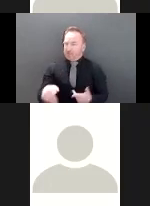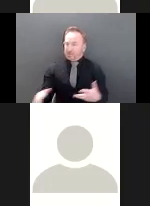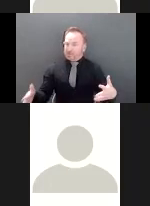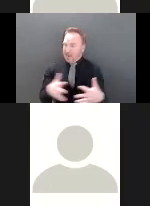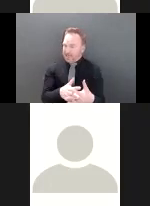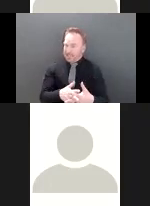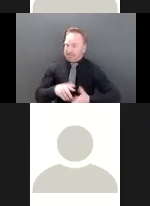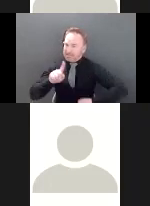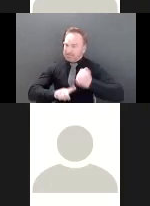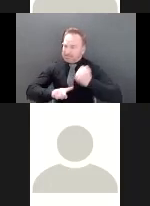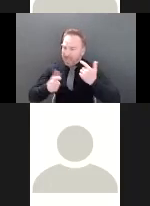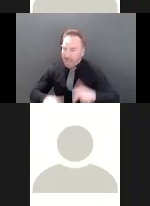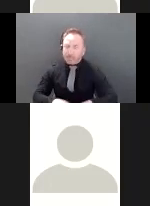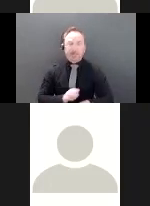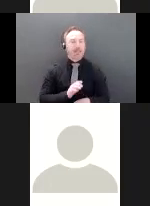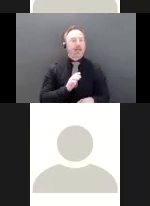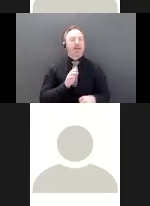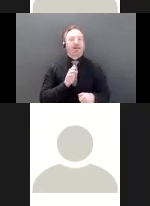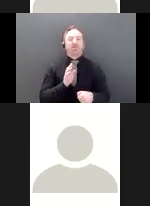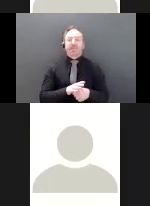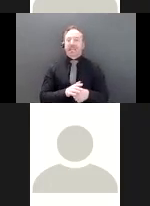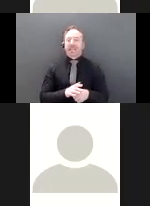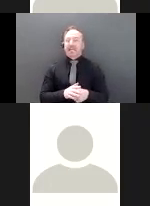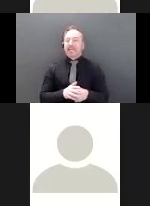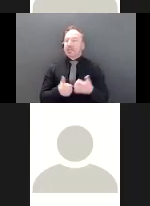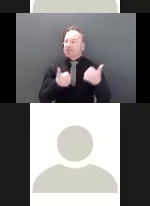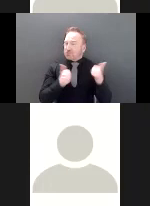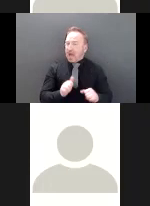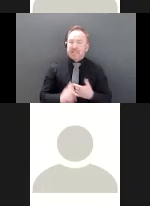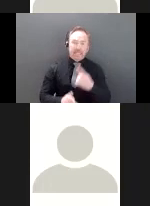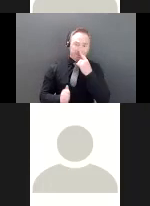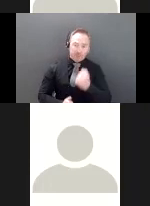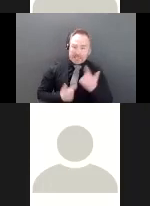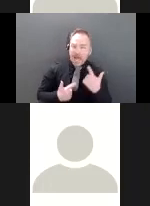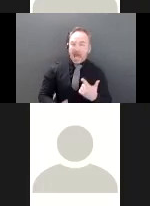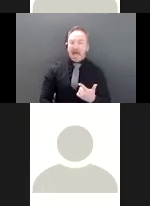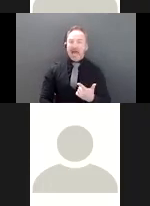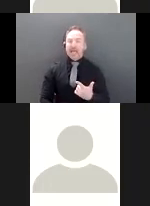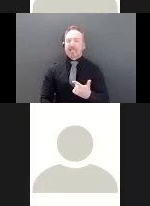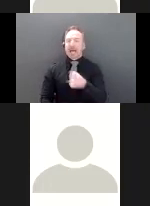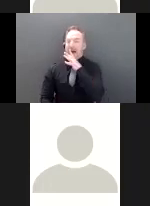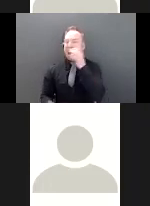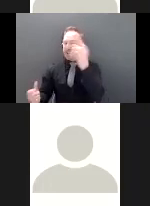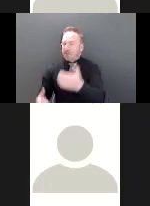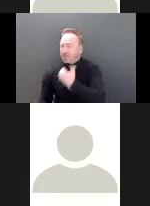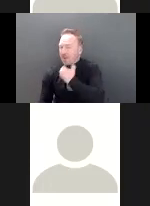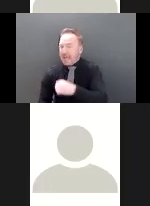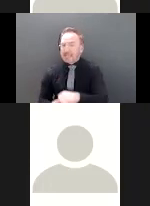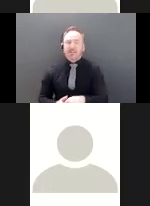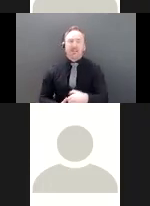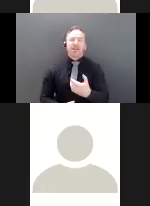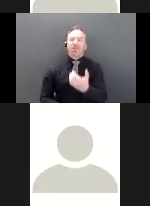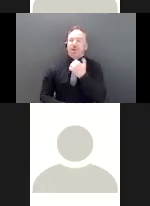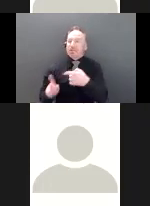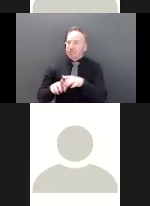and threats to harm the children, and fearful for her life. And so that's just really,